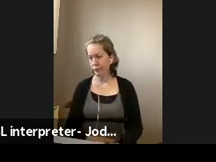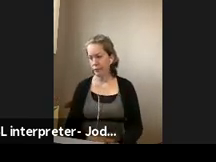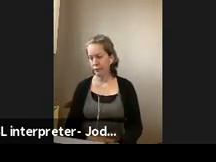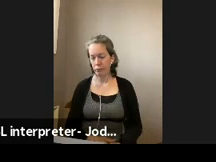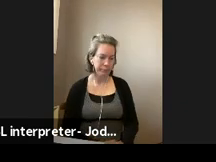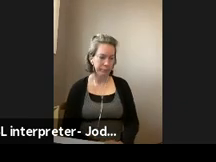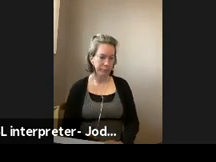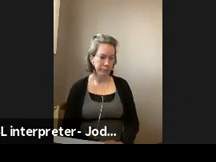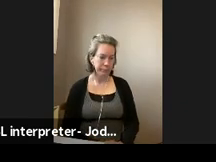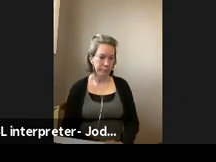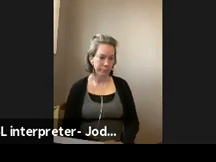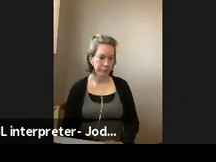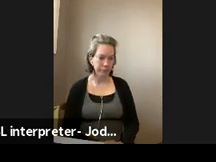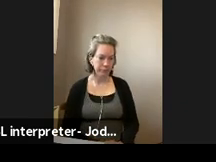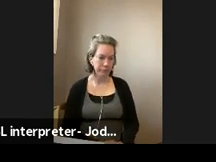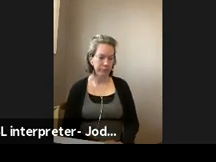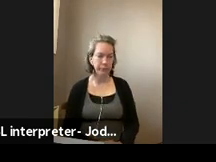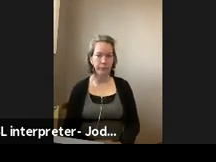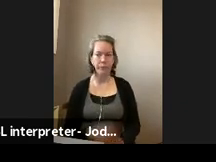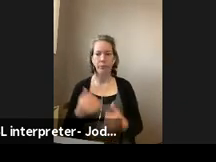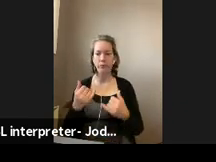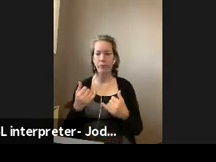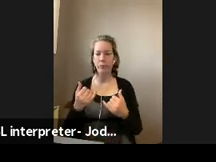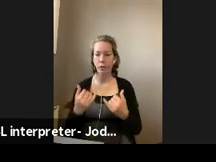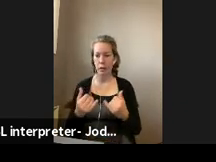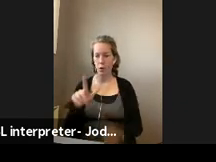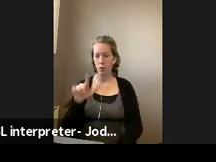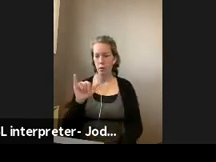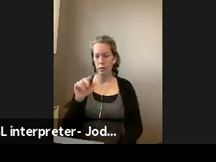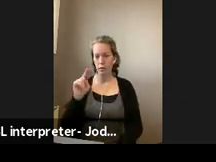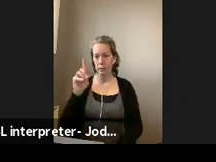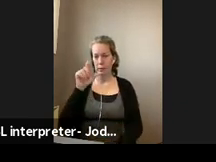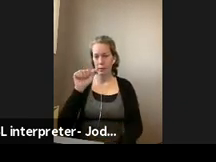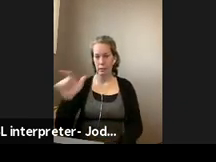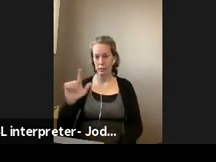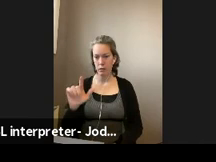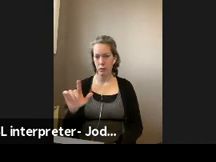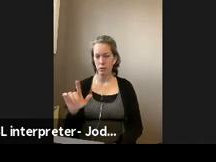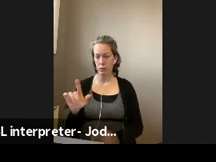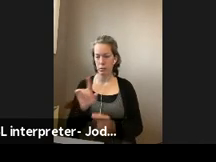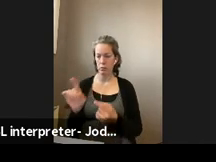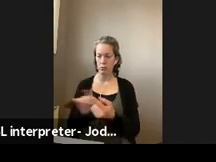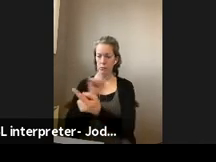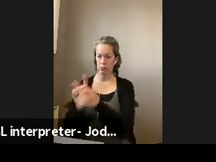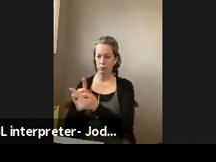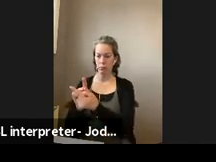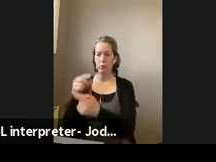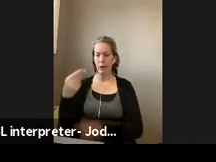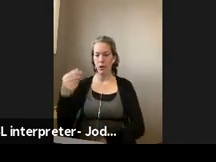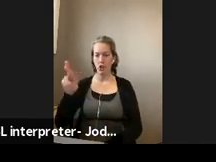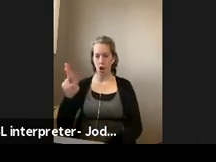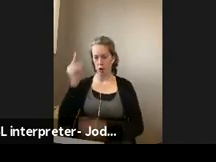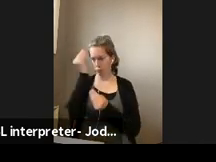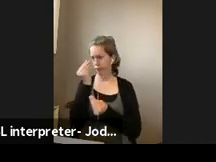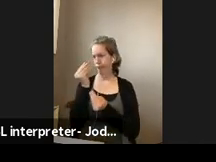Okay, then. So now Lyndall's going to report to Human Resources. And what's Human Resources going to say? All right, so in that